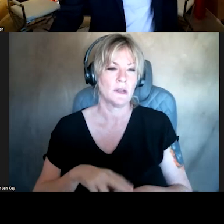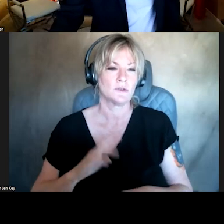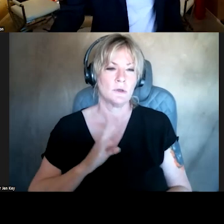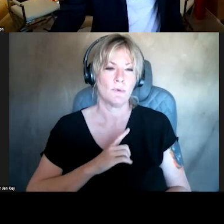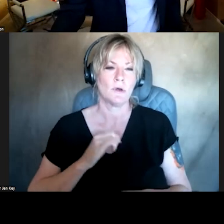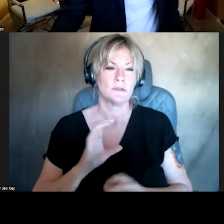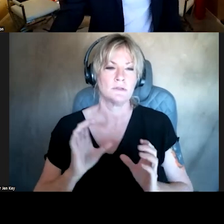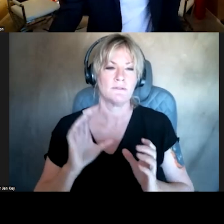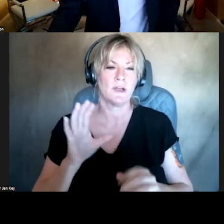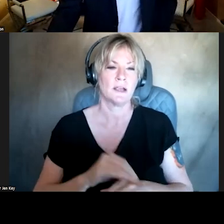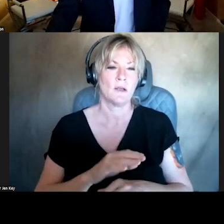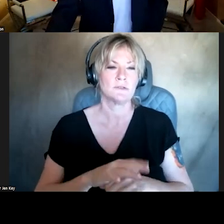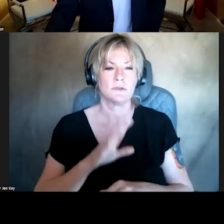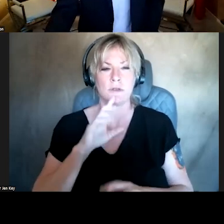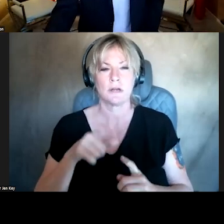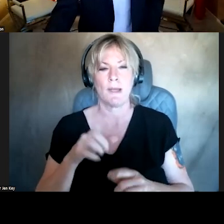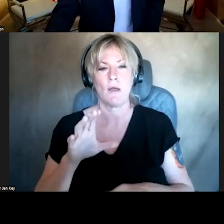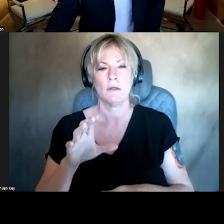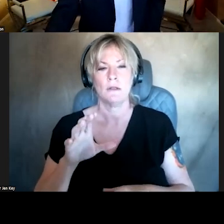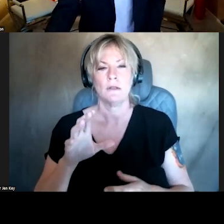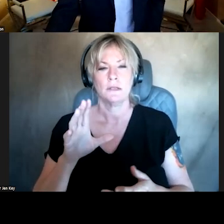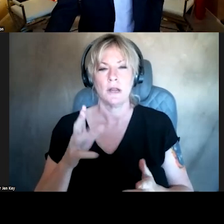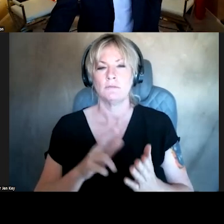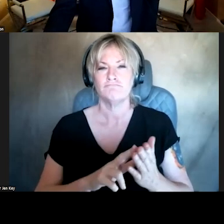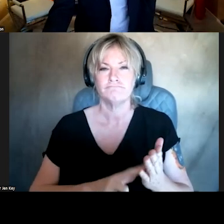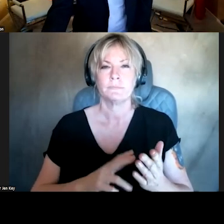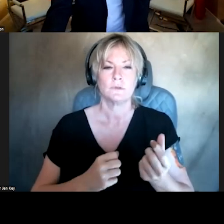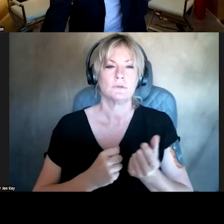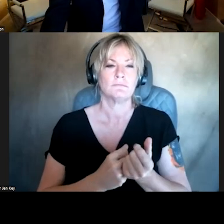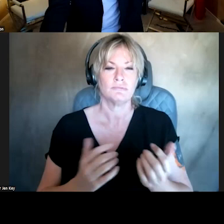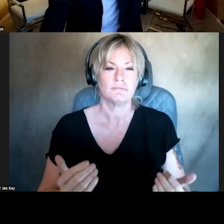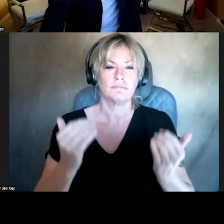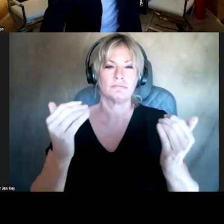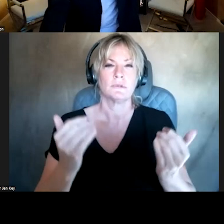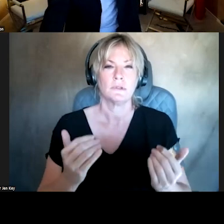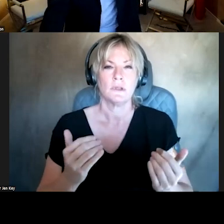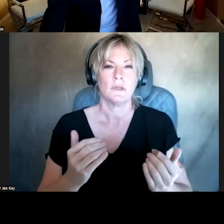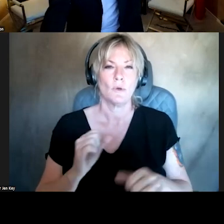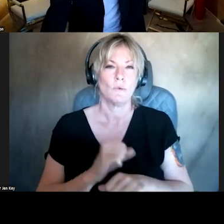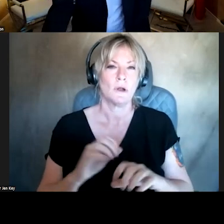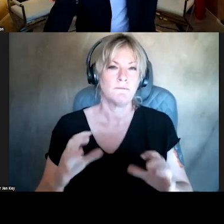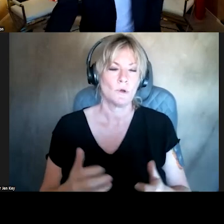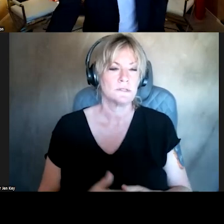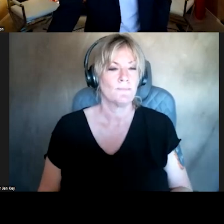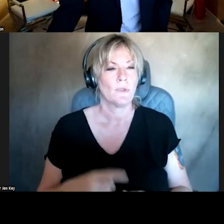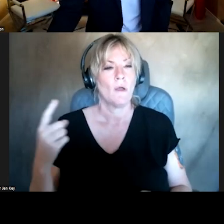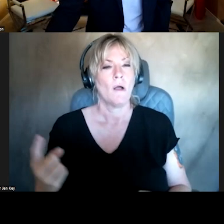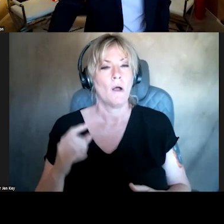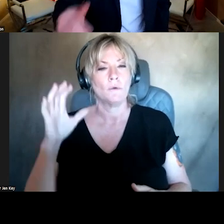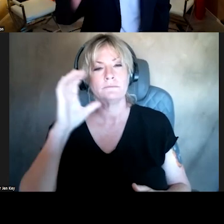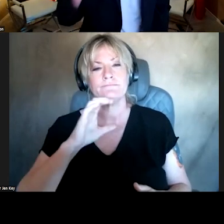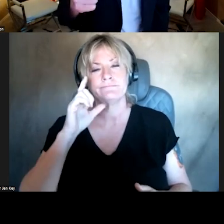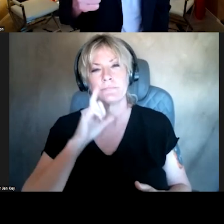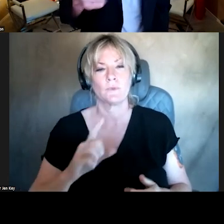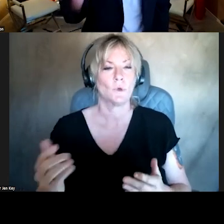counseling compacts and the opportunity to enhance our workforce. Look, we're always searching for